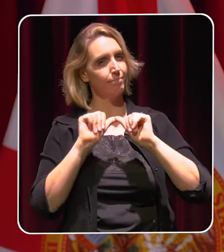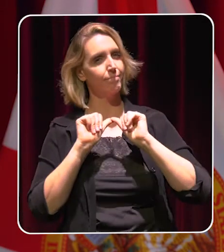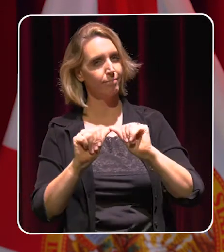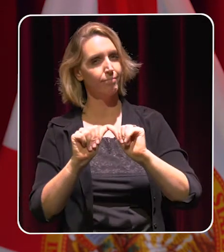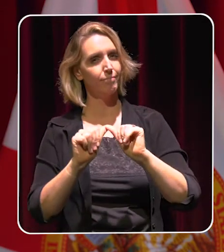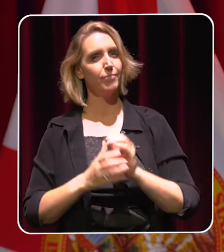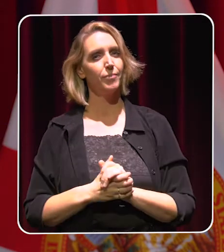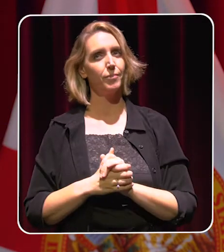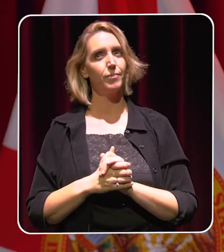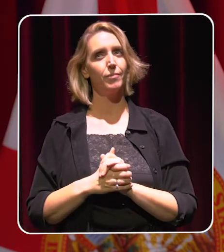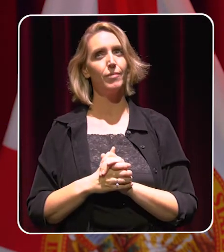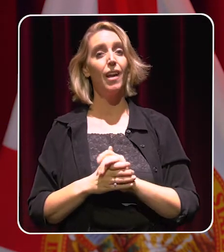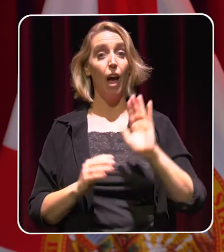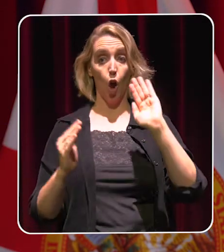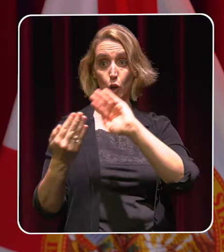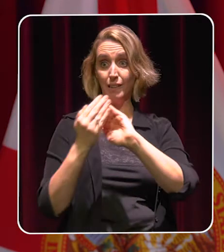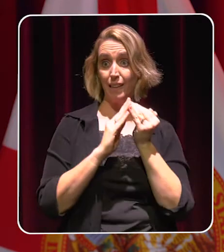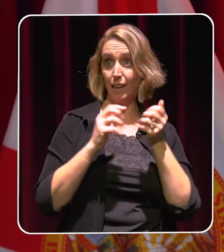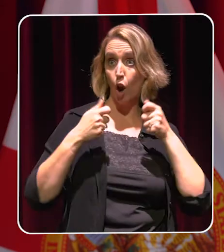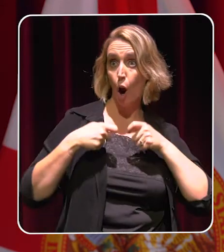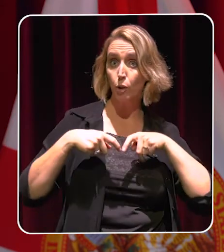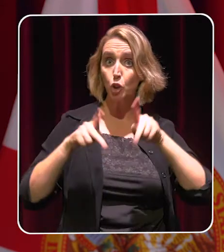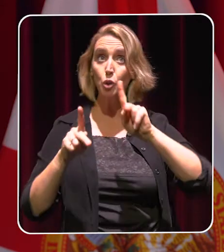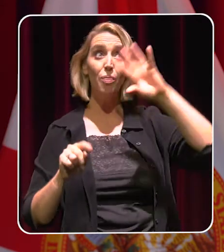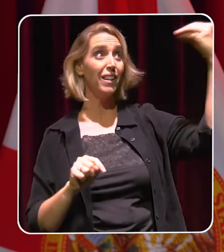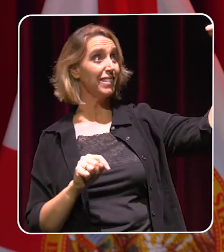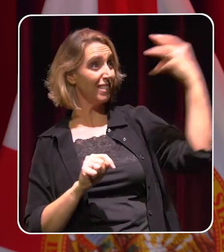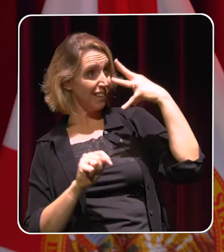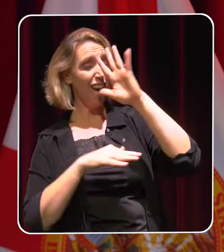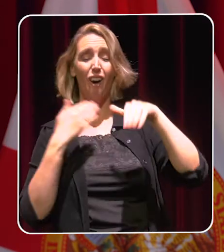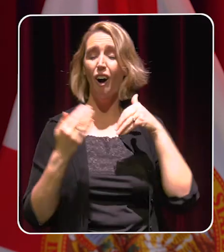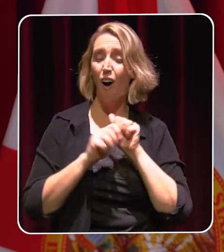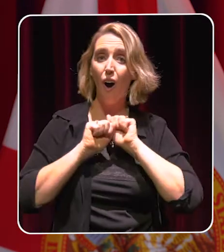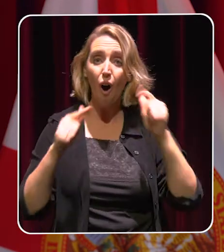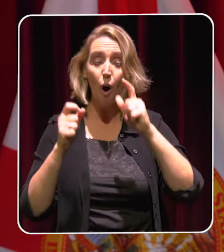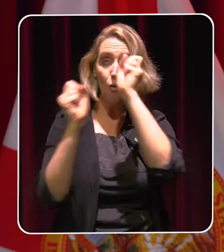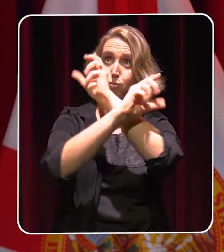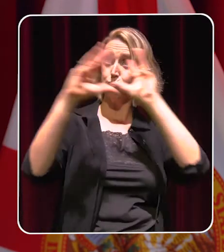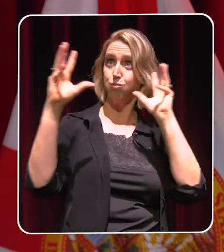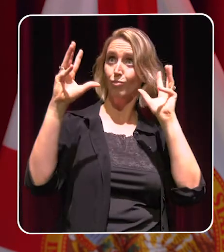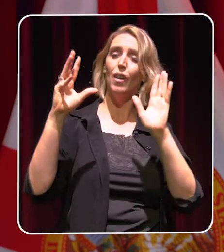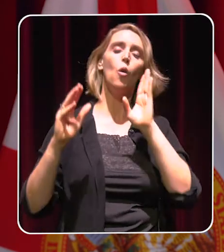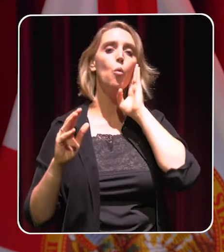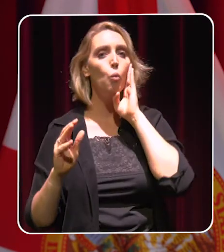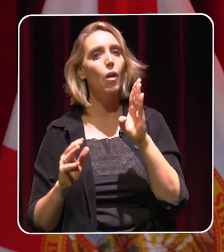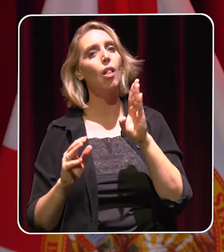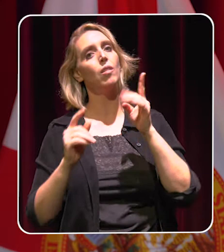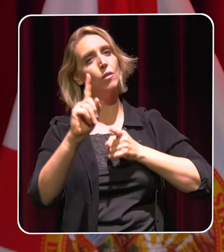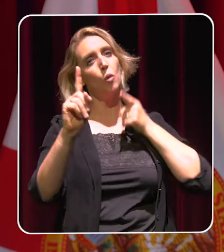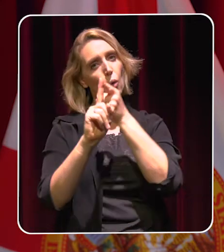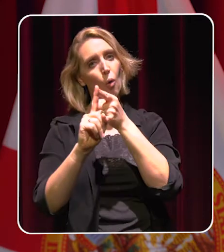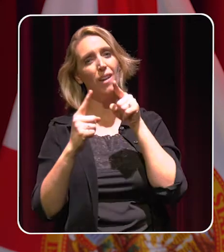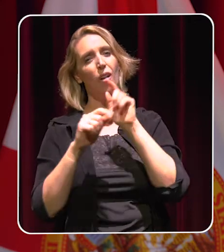continues. Our vision to be a city of opportunity where the sun shines on all will remain our vision until